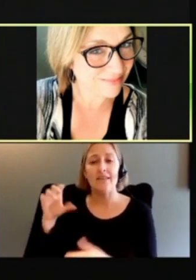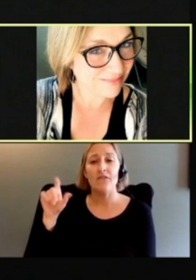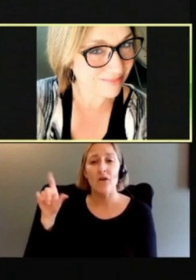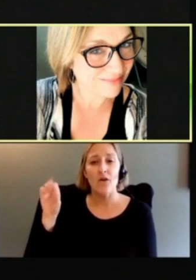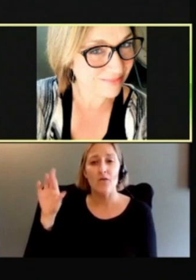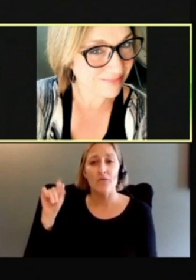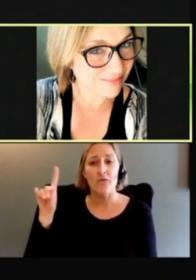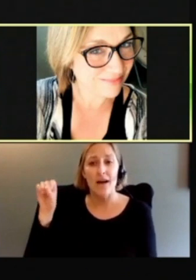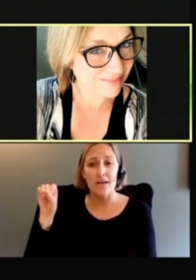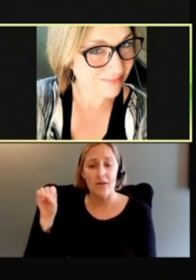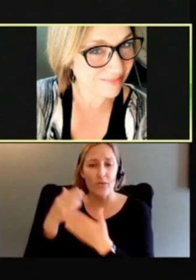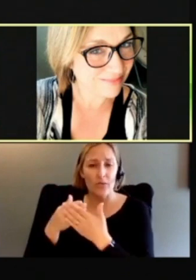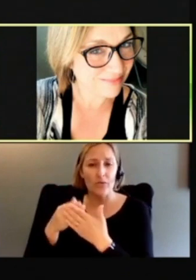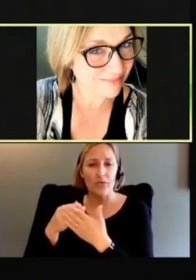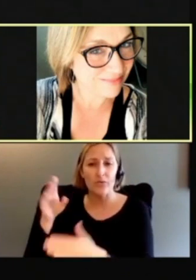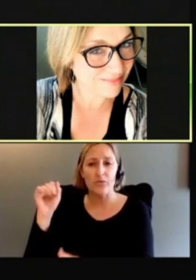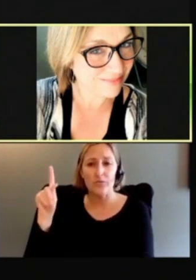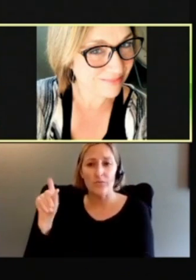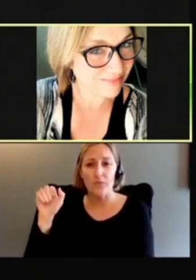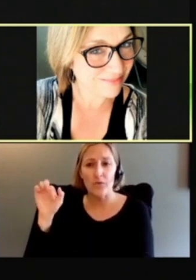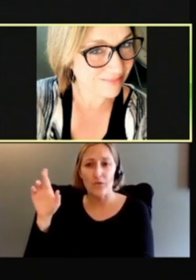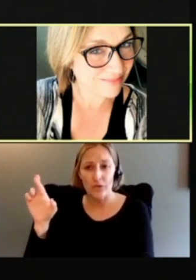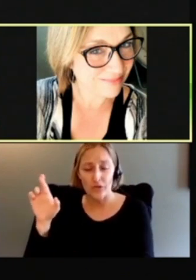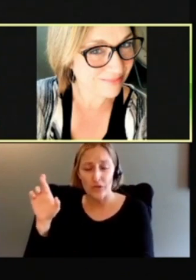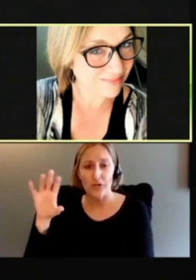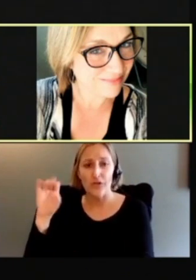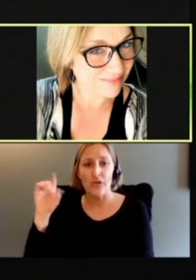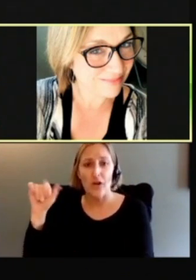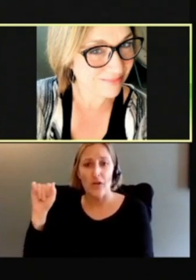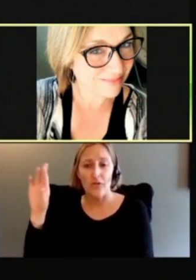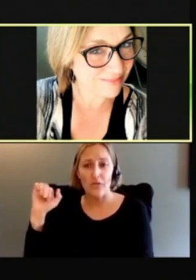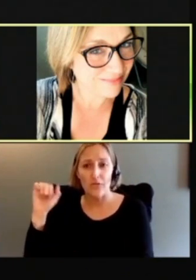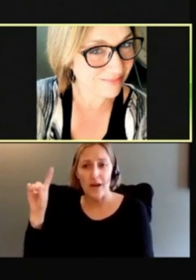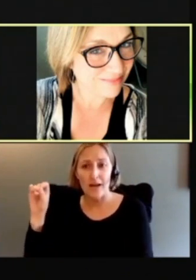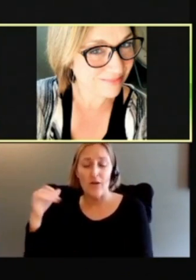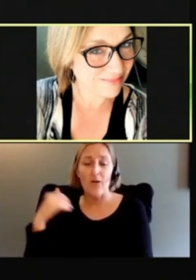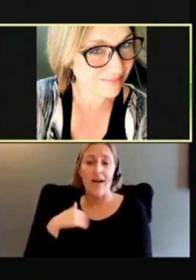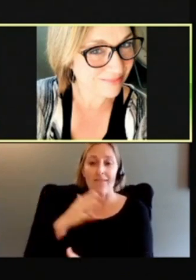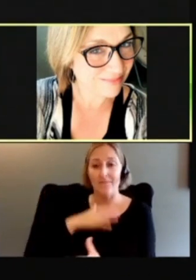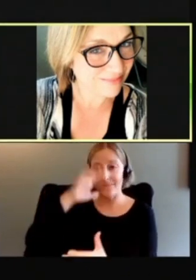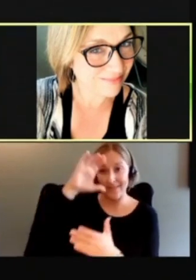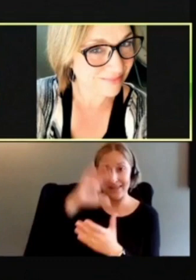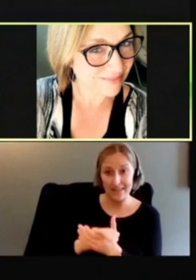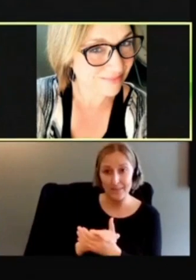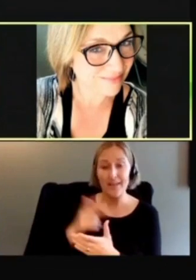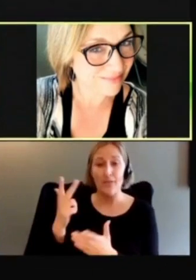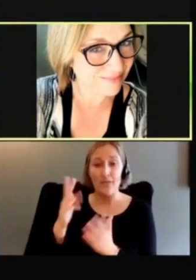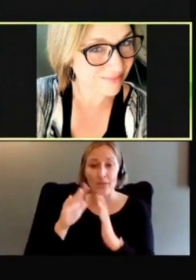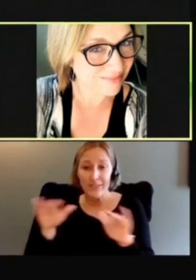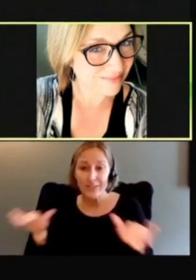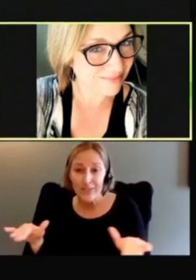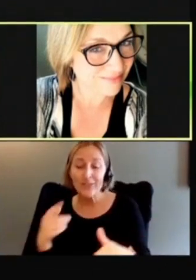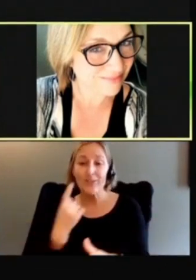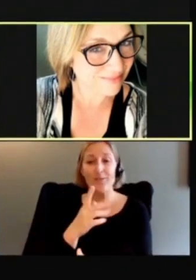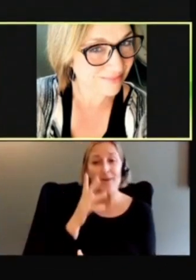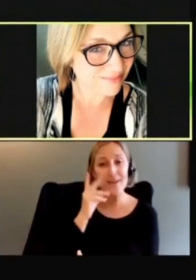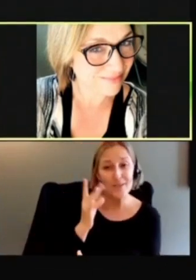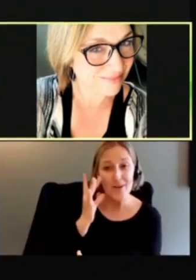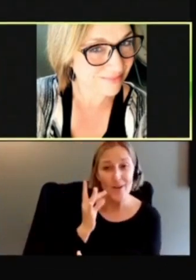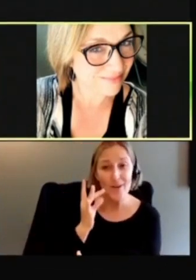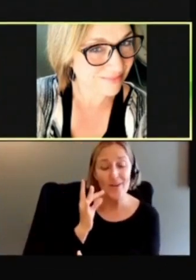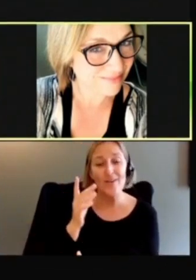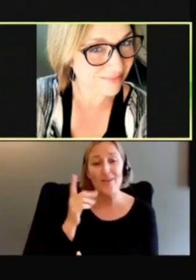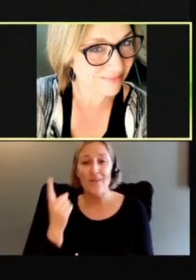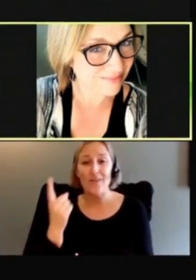from Boulder. I live with my husband and 3 kiddos, a dog and a cat, and I